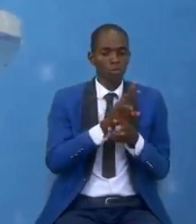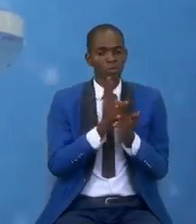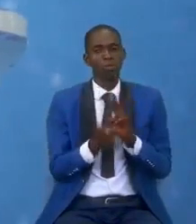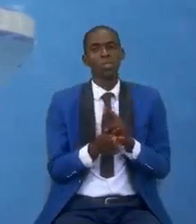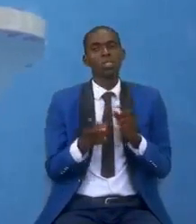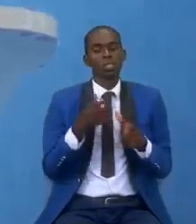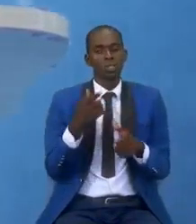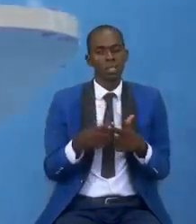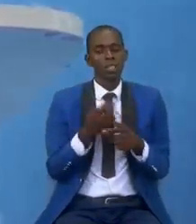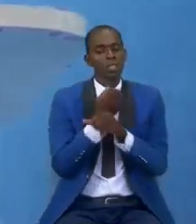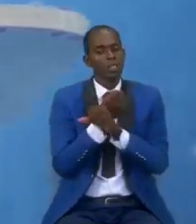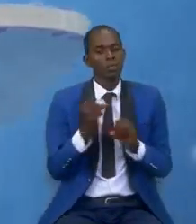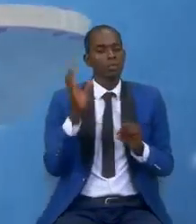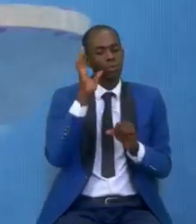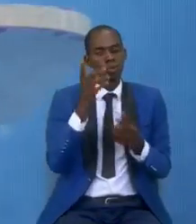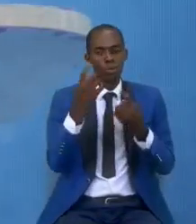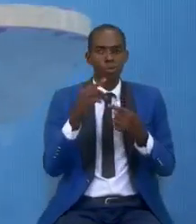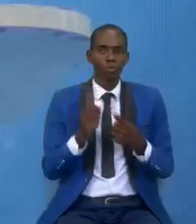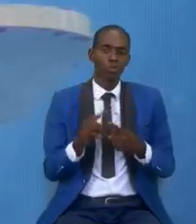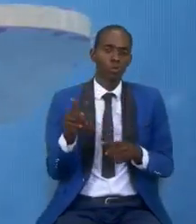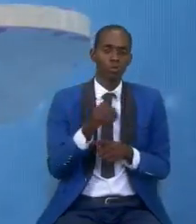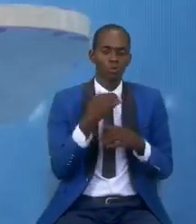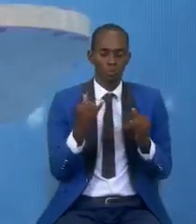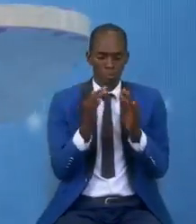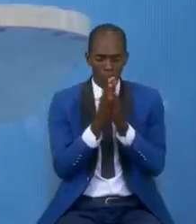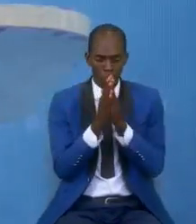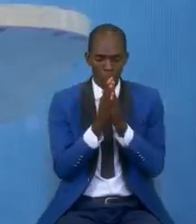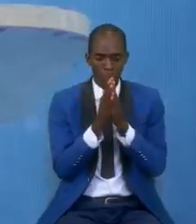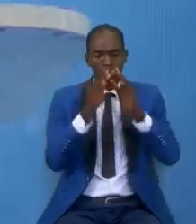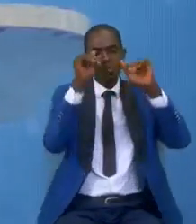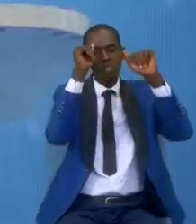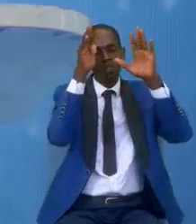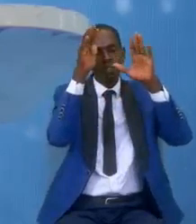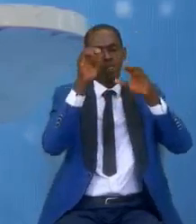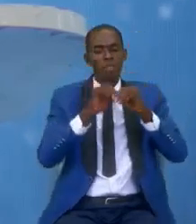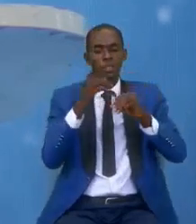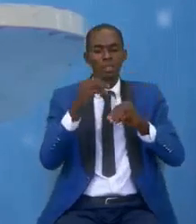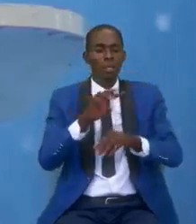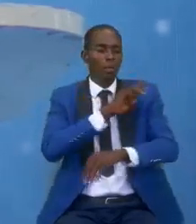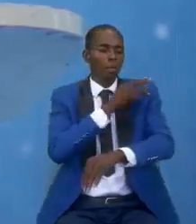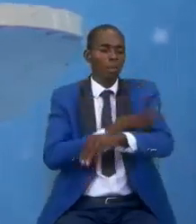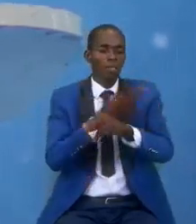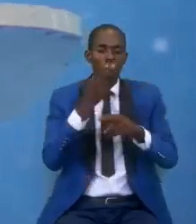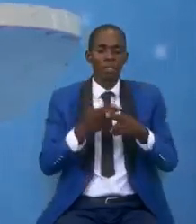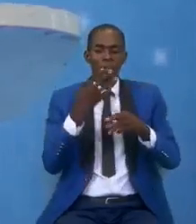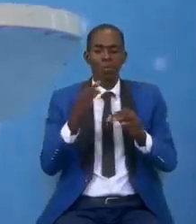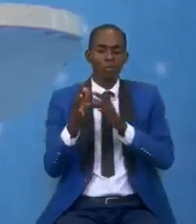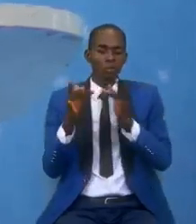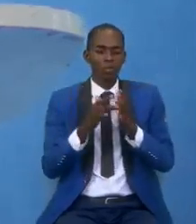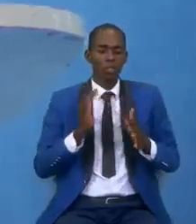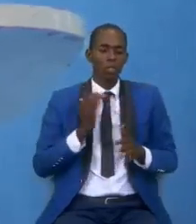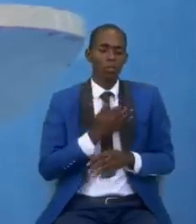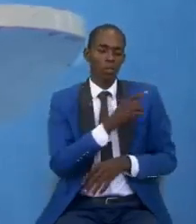Father, in the mighty name of Jesus, our Lord and Savior, all these who have indicated that